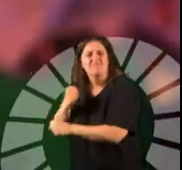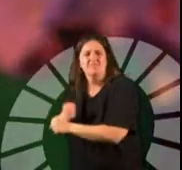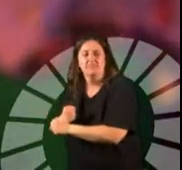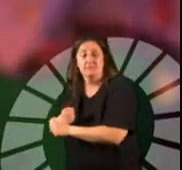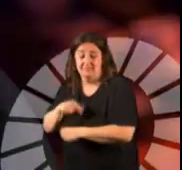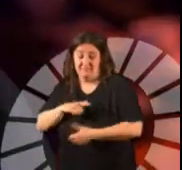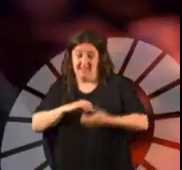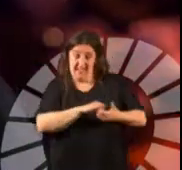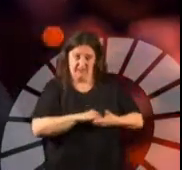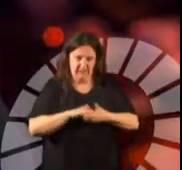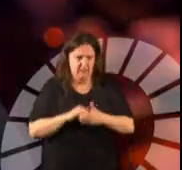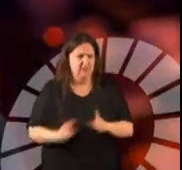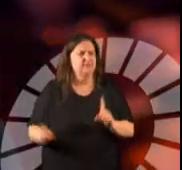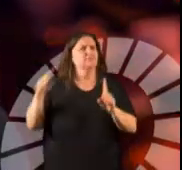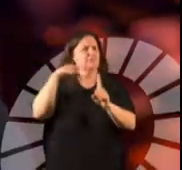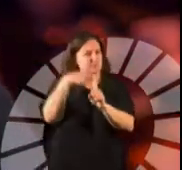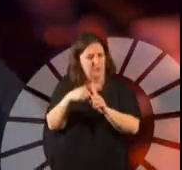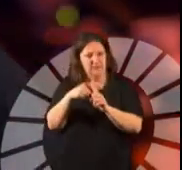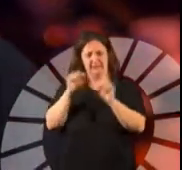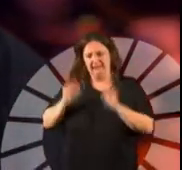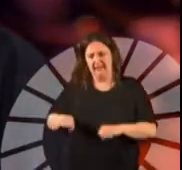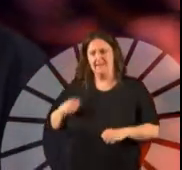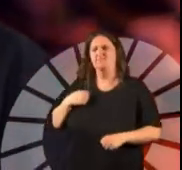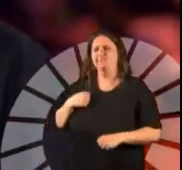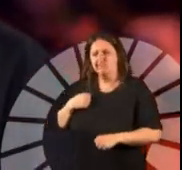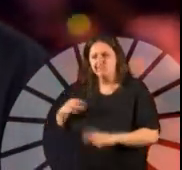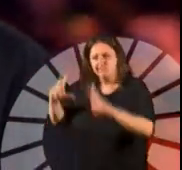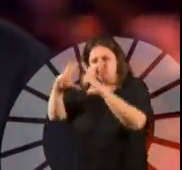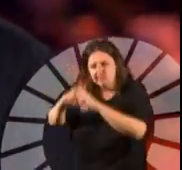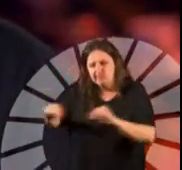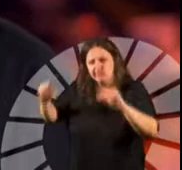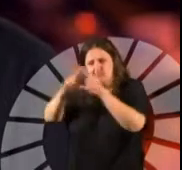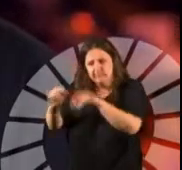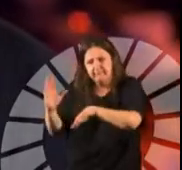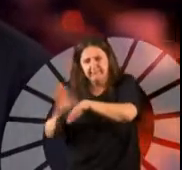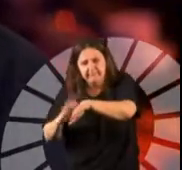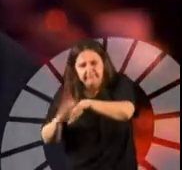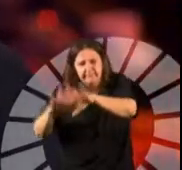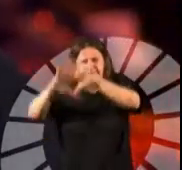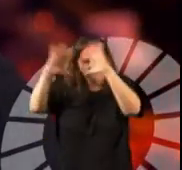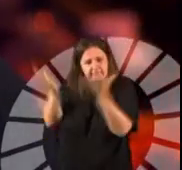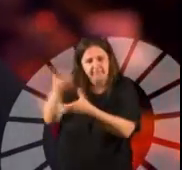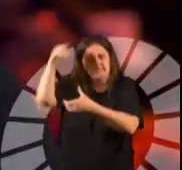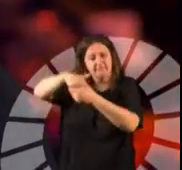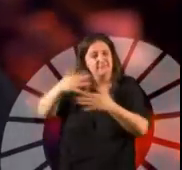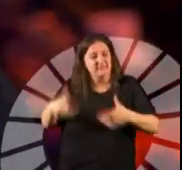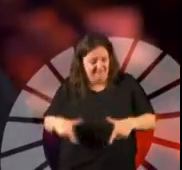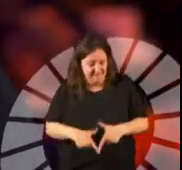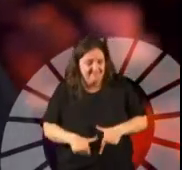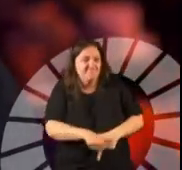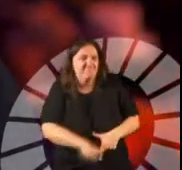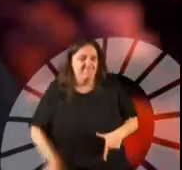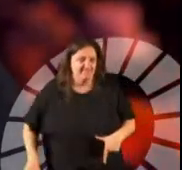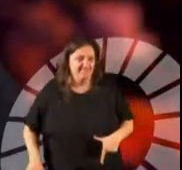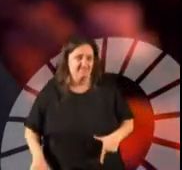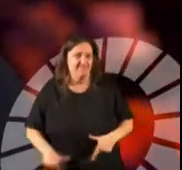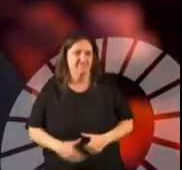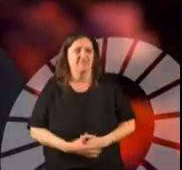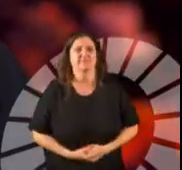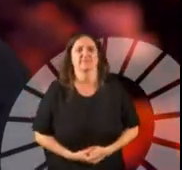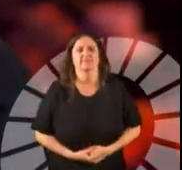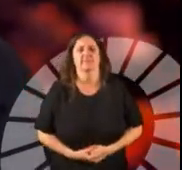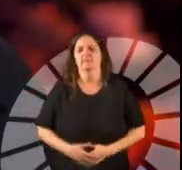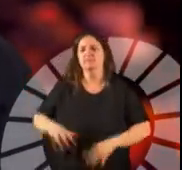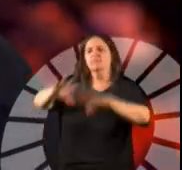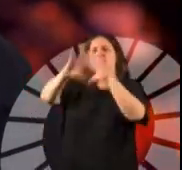also led to a rise, has also increased awareness rising efforts on trying to